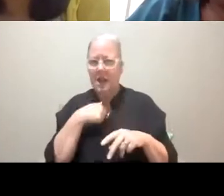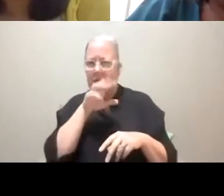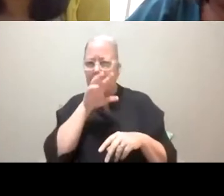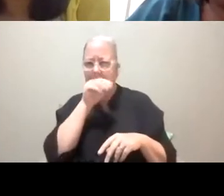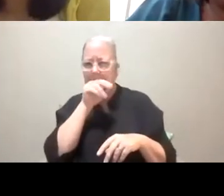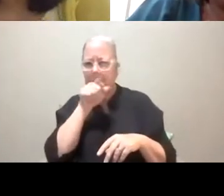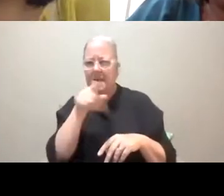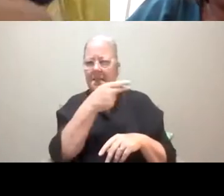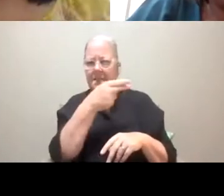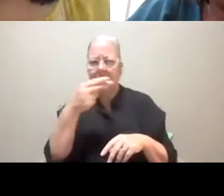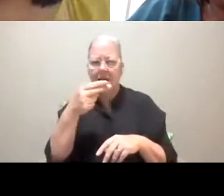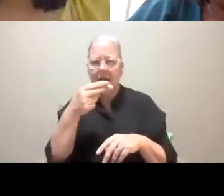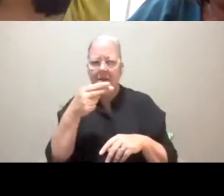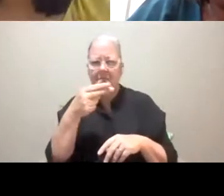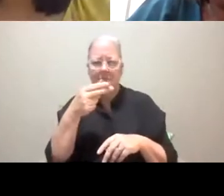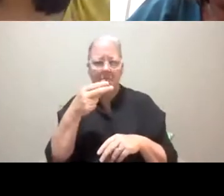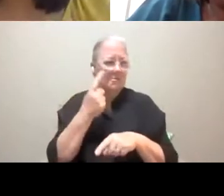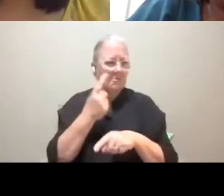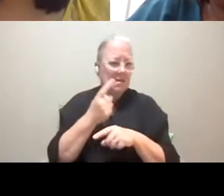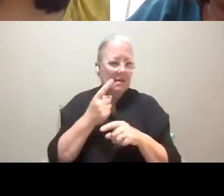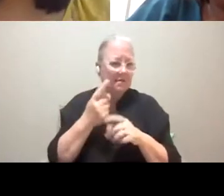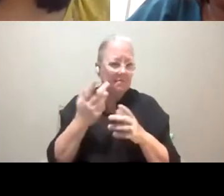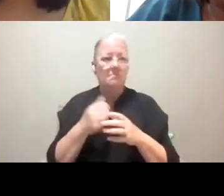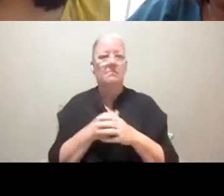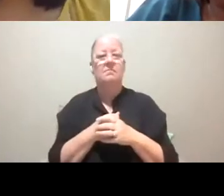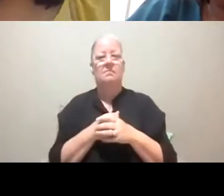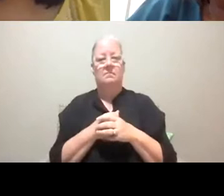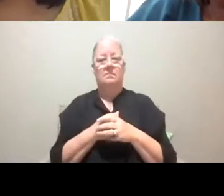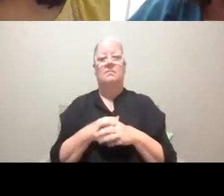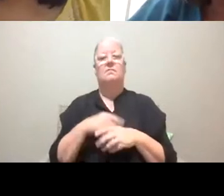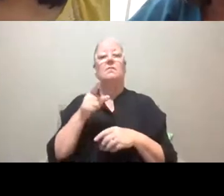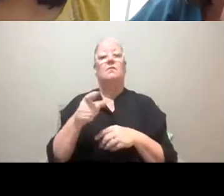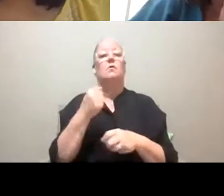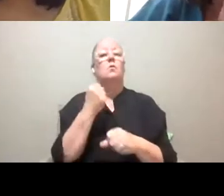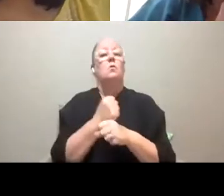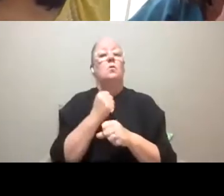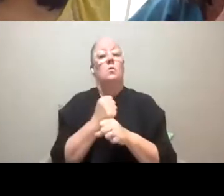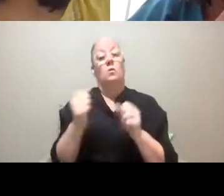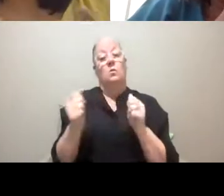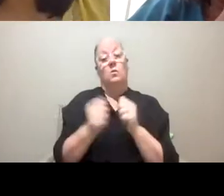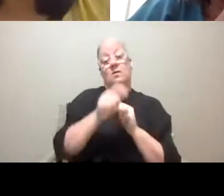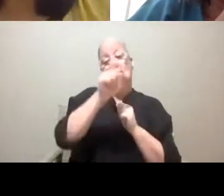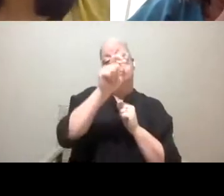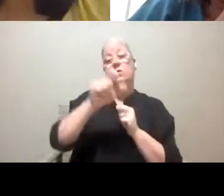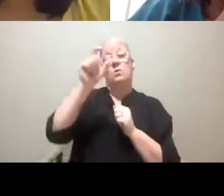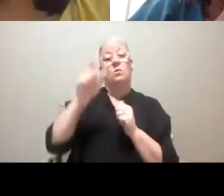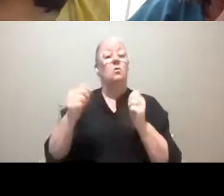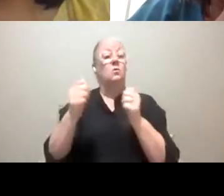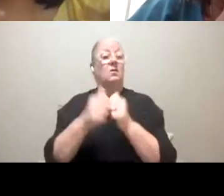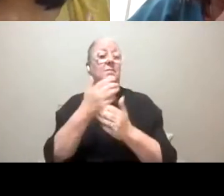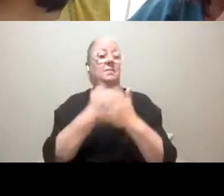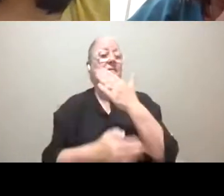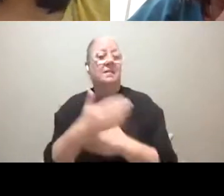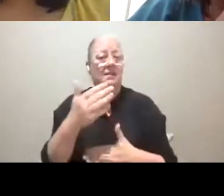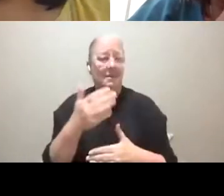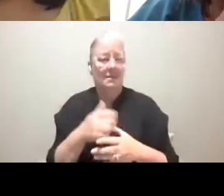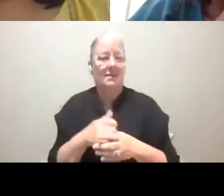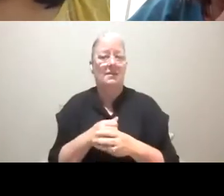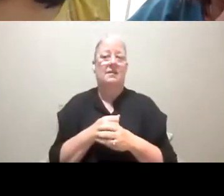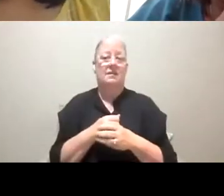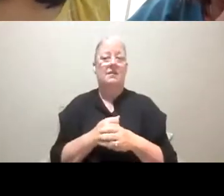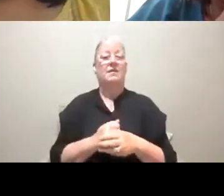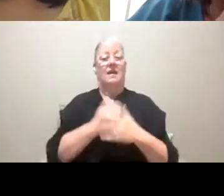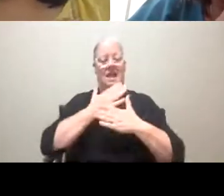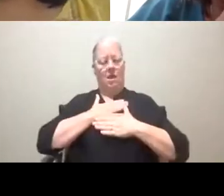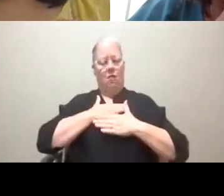So basically, as an organization, when we're working for persons with disabilities, it is in our ethos, it is in our value